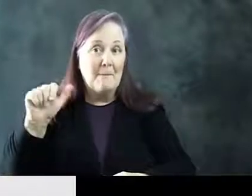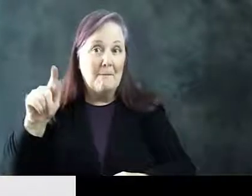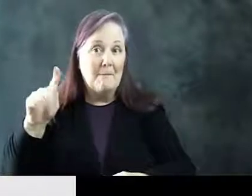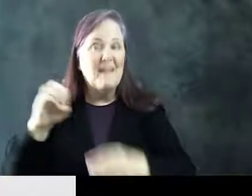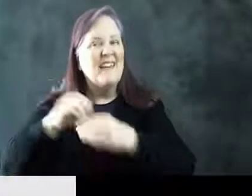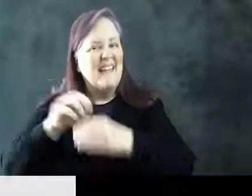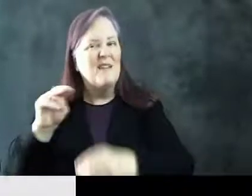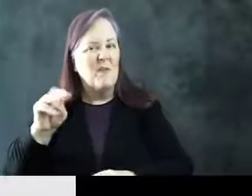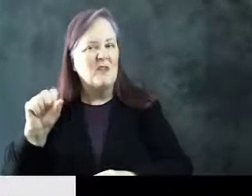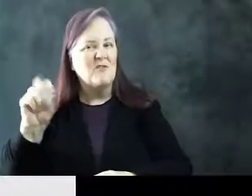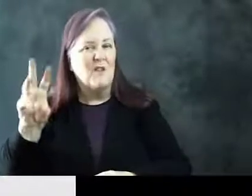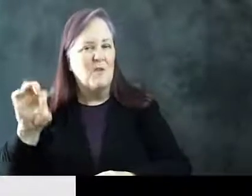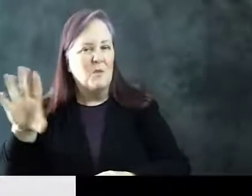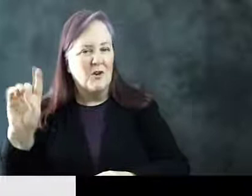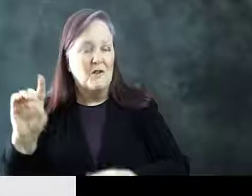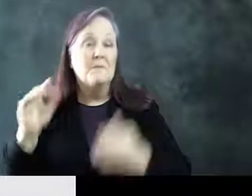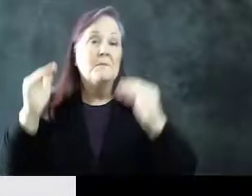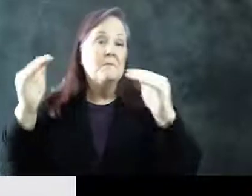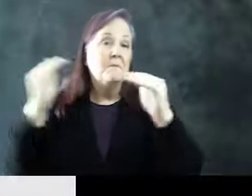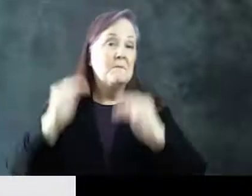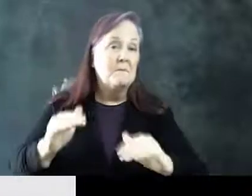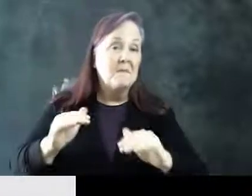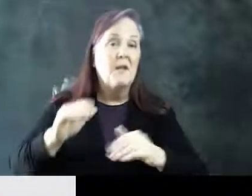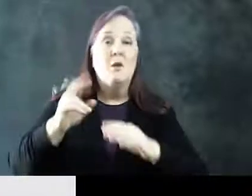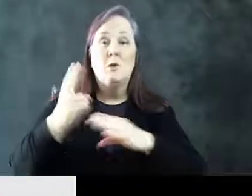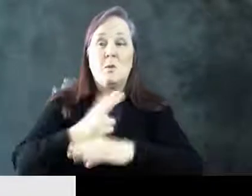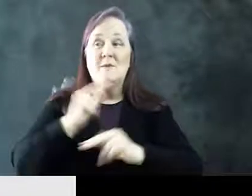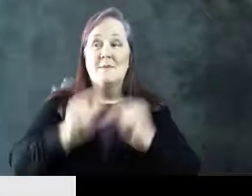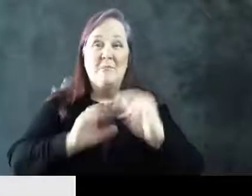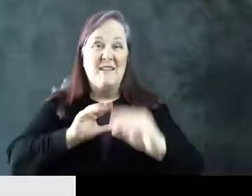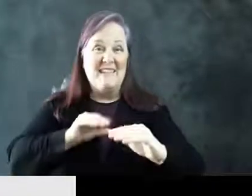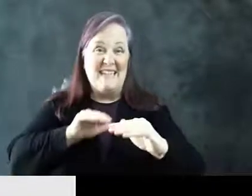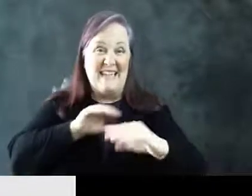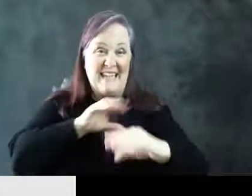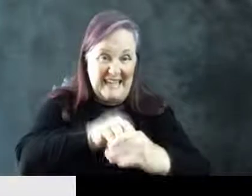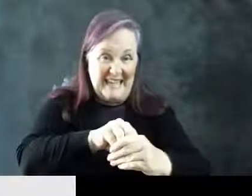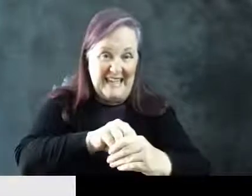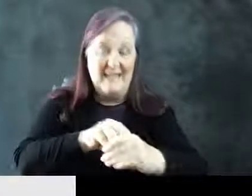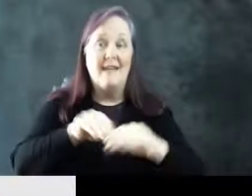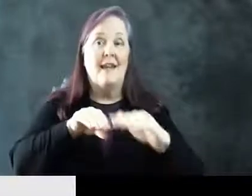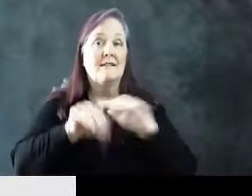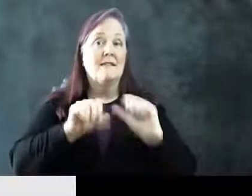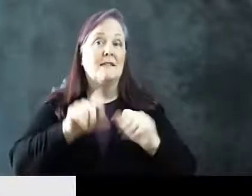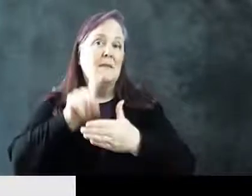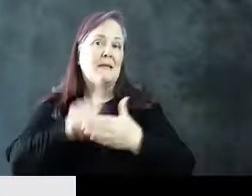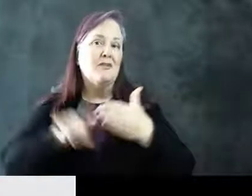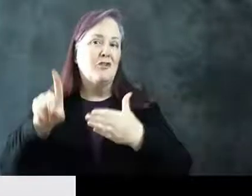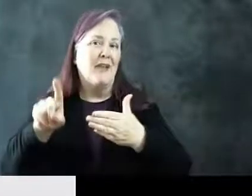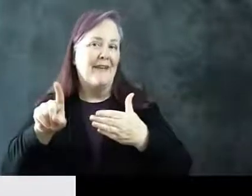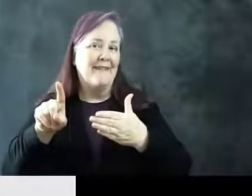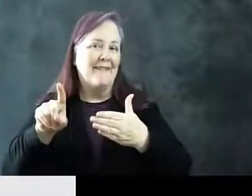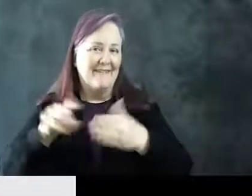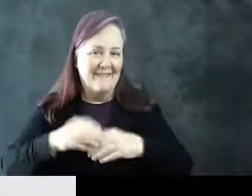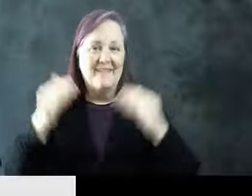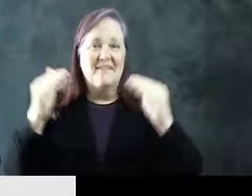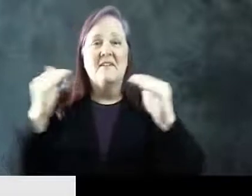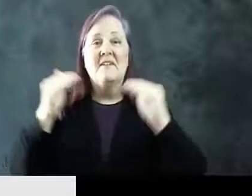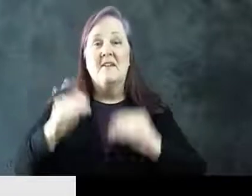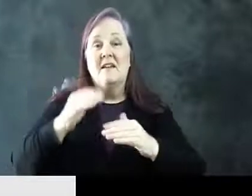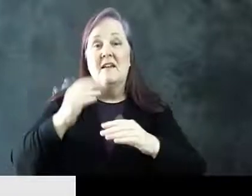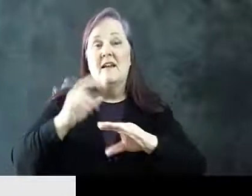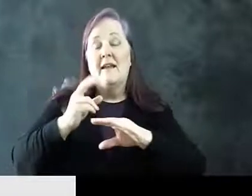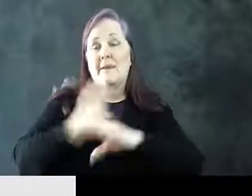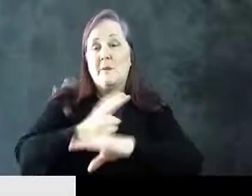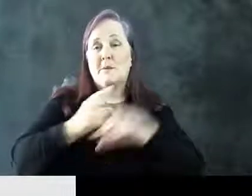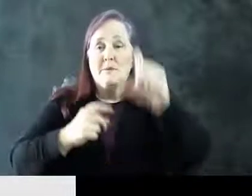able to learn how to use the built-in accessibility checker that's in Microsoft Word. We're going to learn how to use